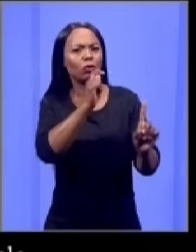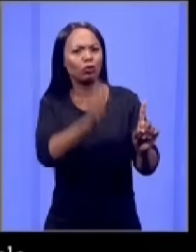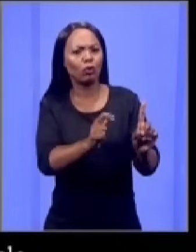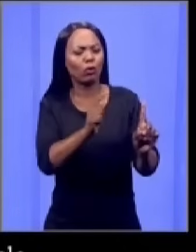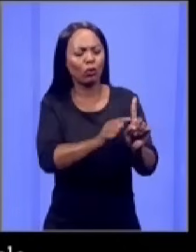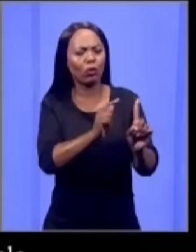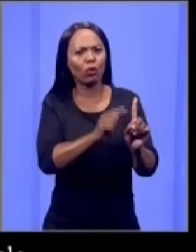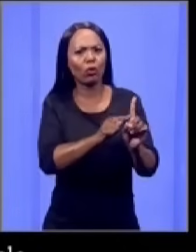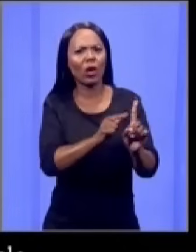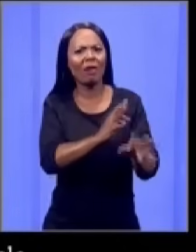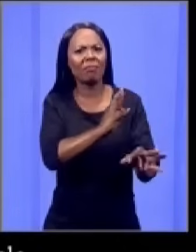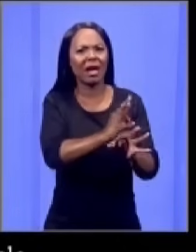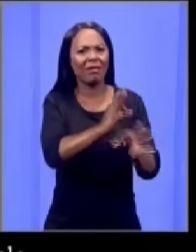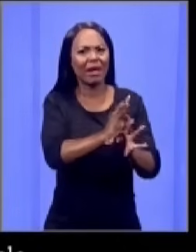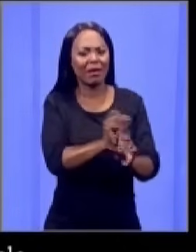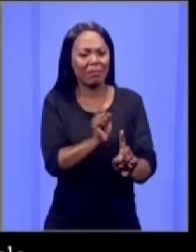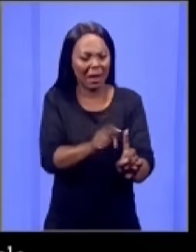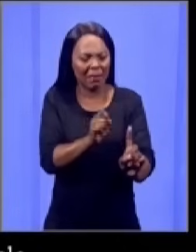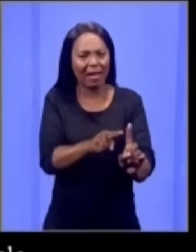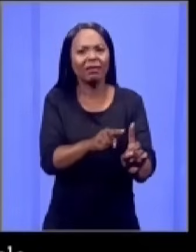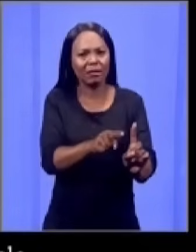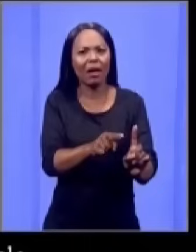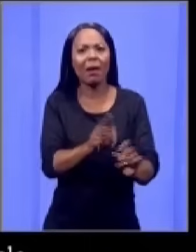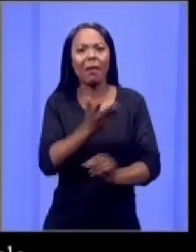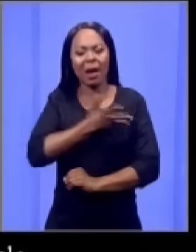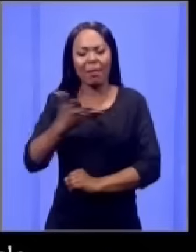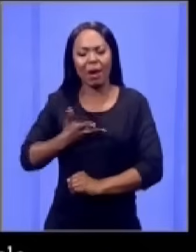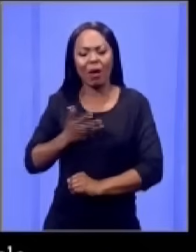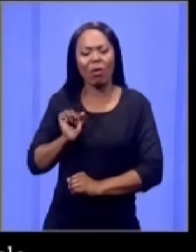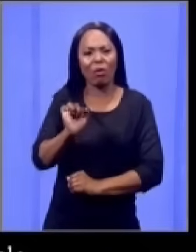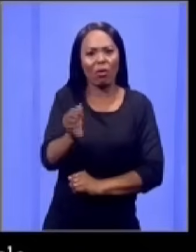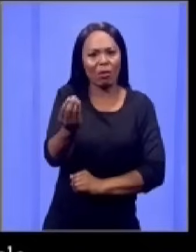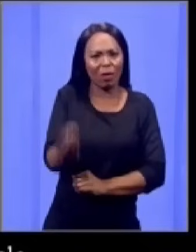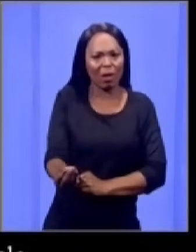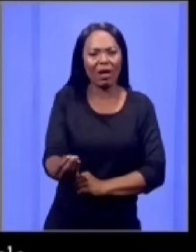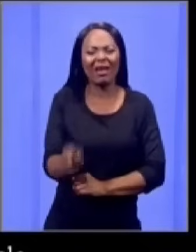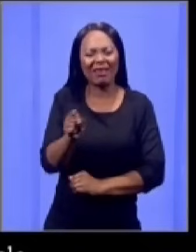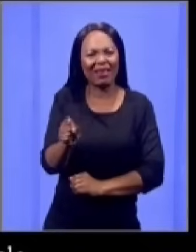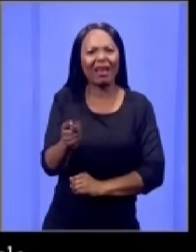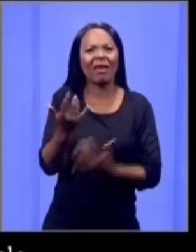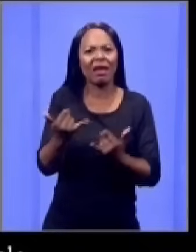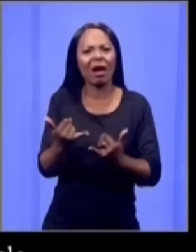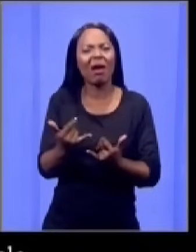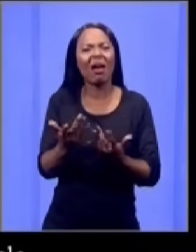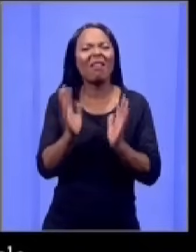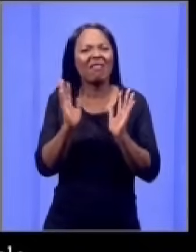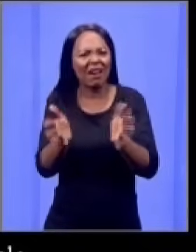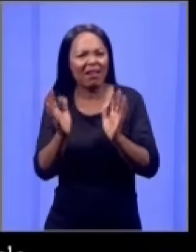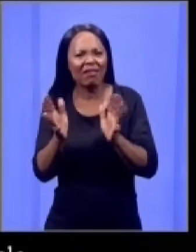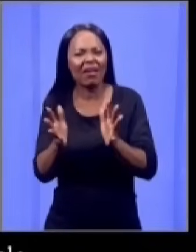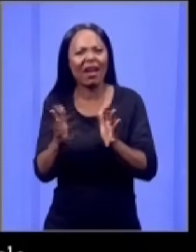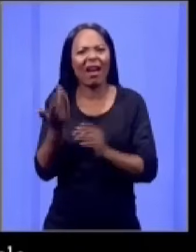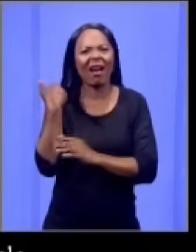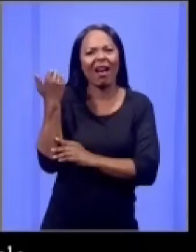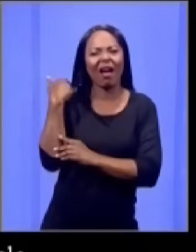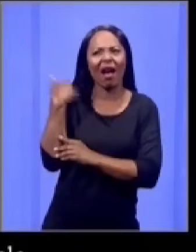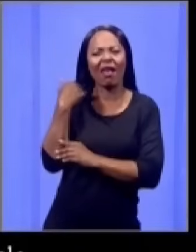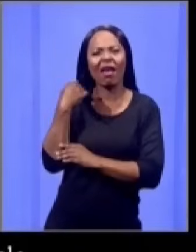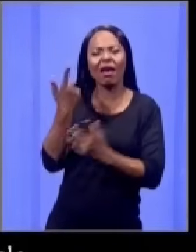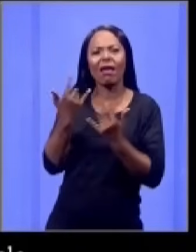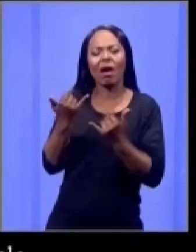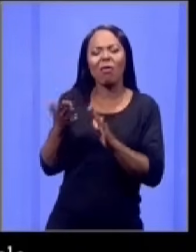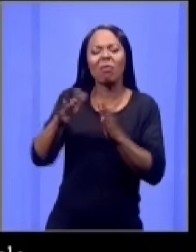ke motho e leng hore mme e le mme wa ngwana ho bonahala ke motho e leng hore o ile a patwa nako morao sa